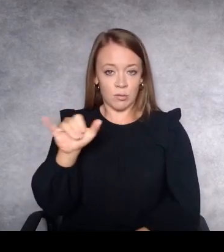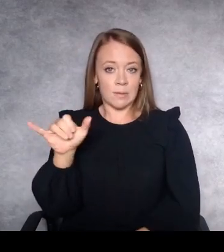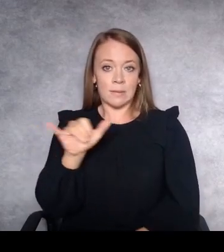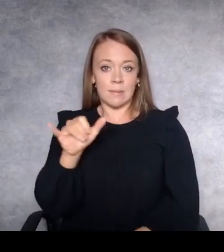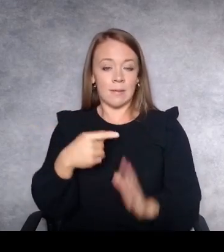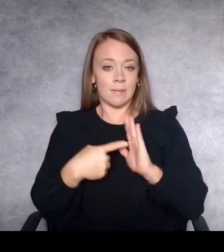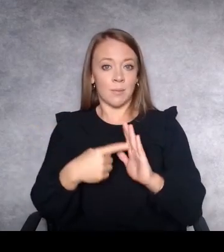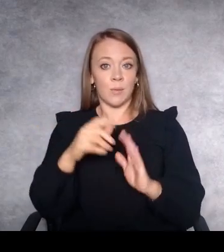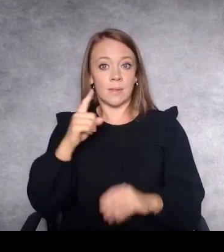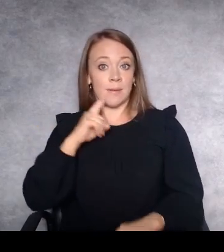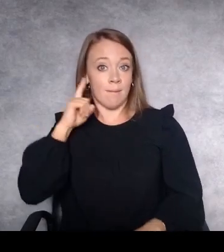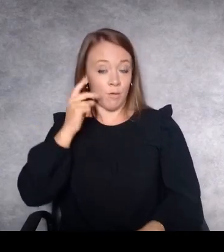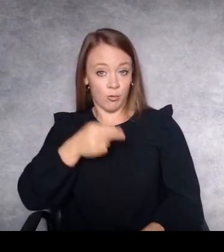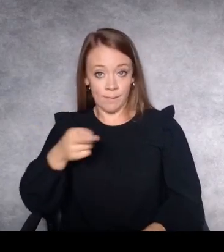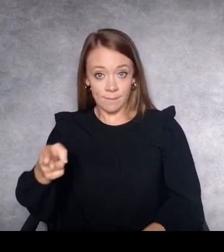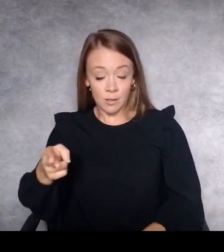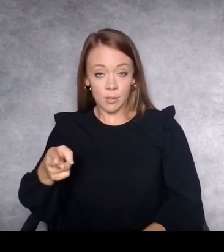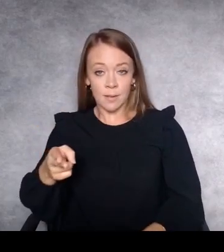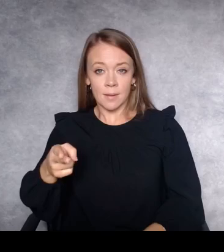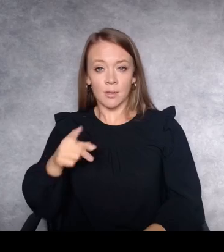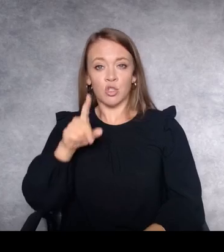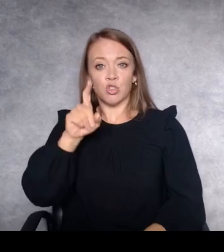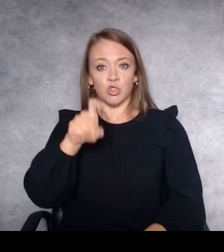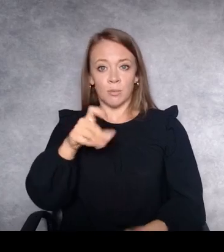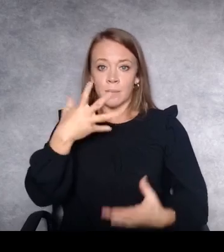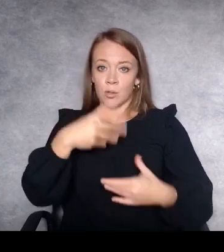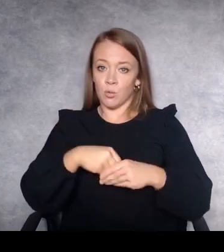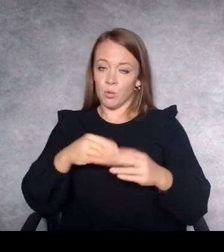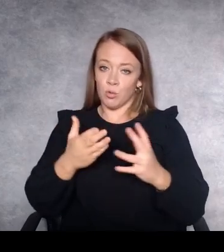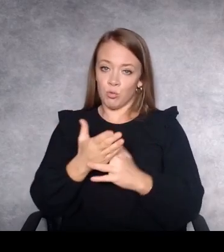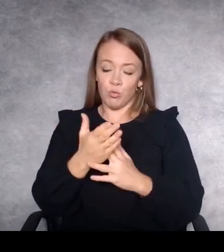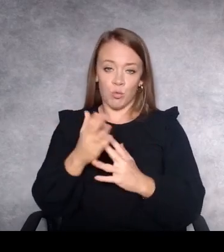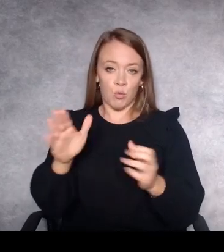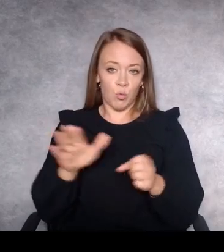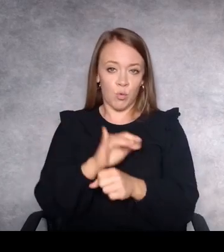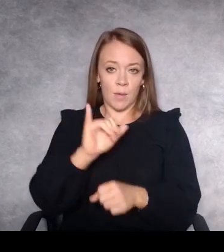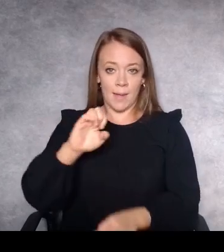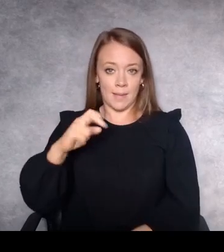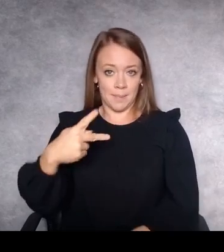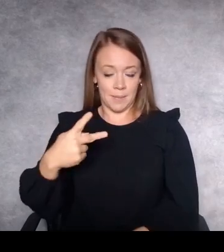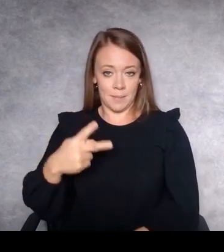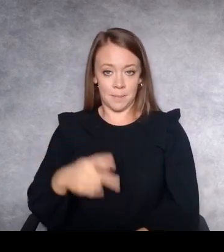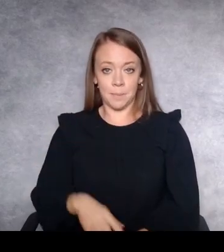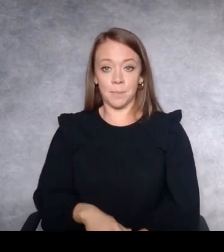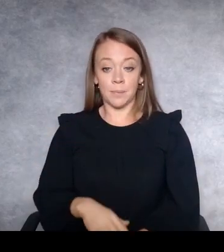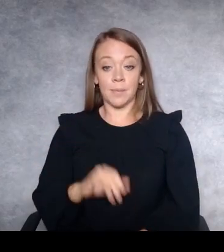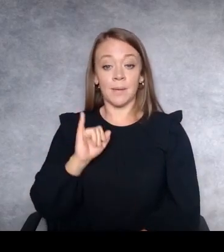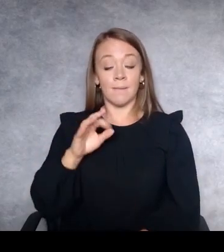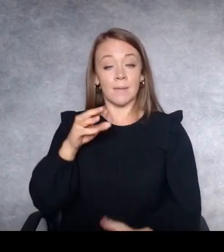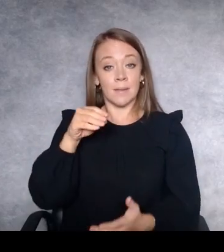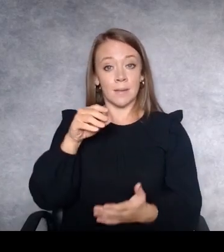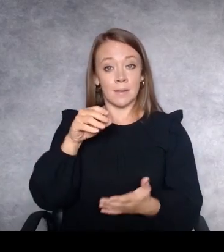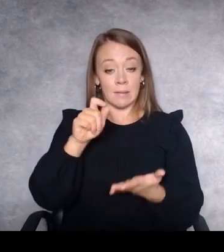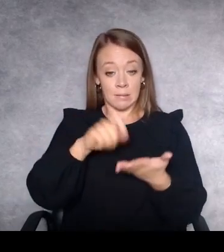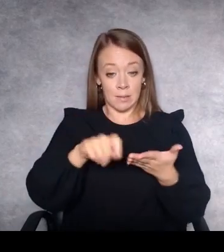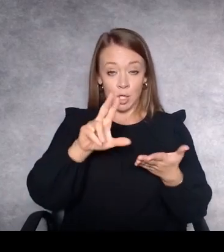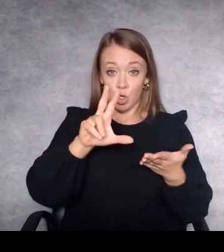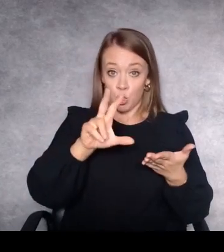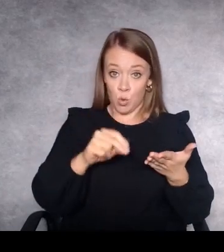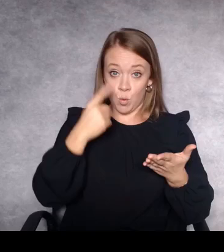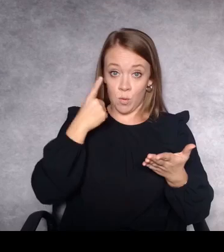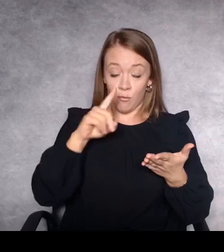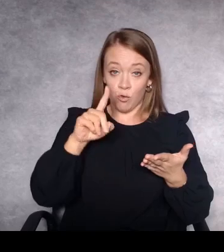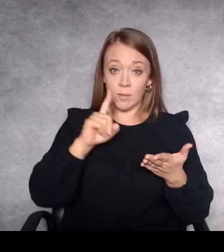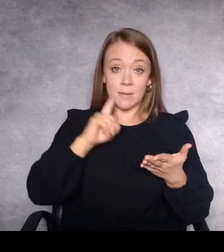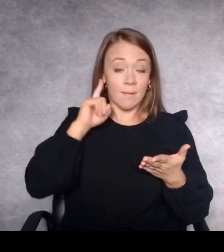of hearing, it should be addressed throughout the entire IEP. If deaf or hard of hearing is marked